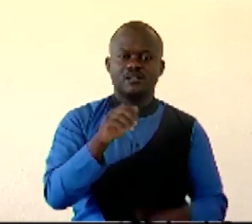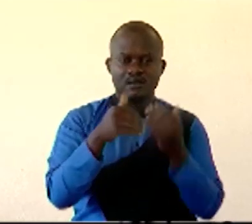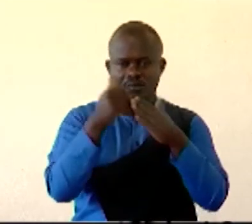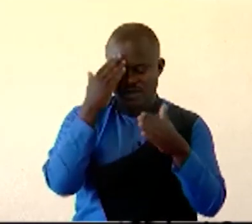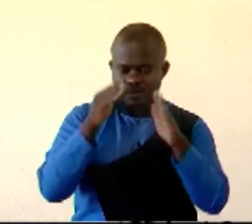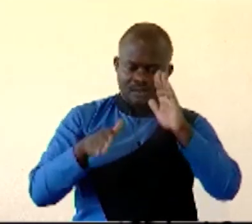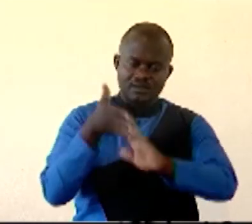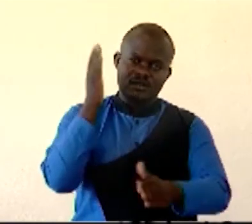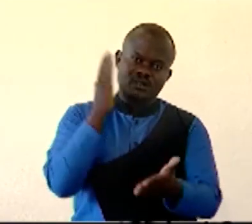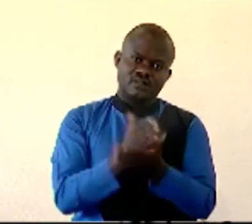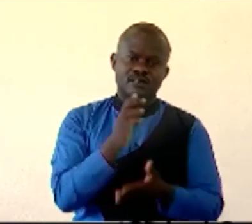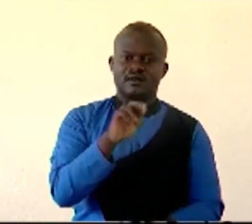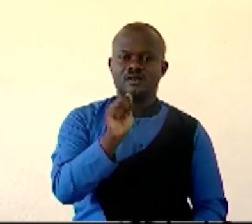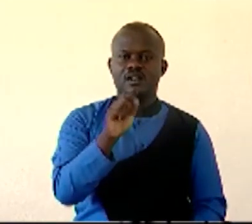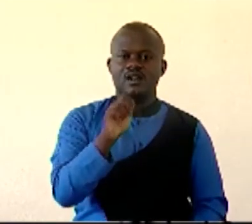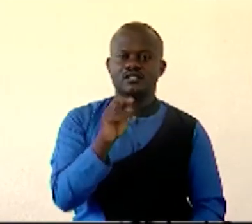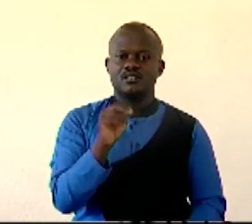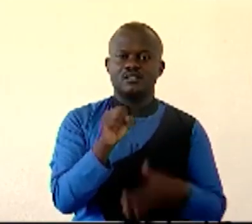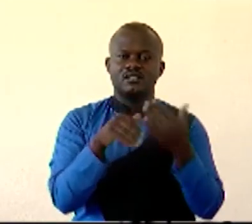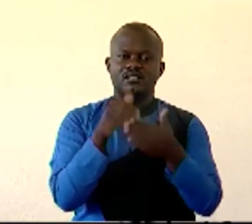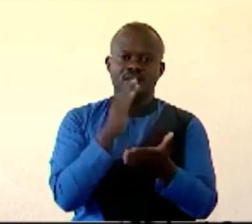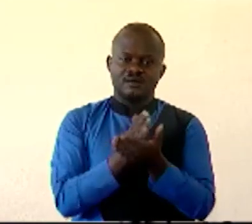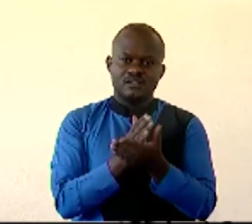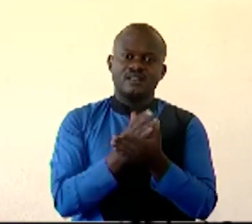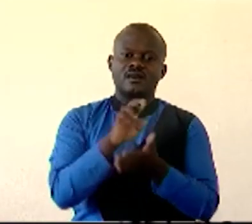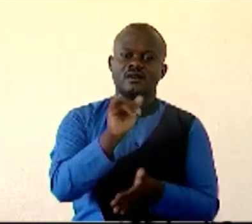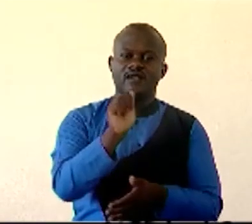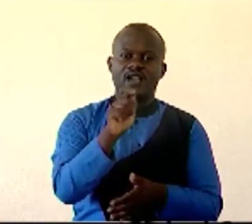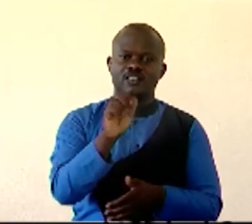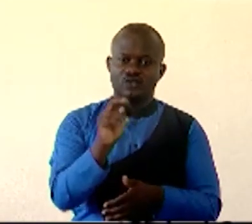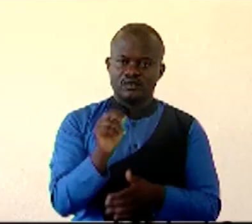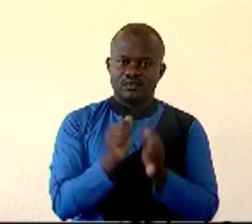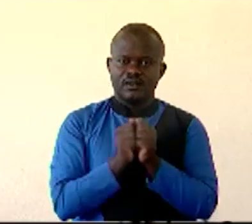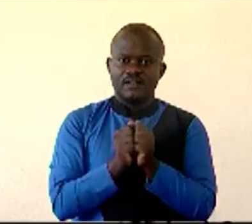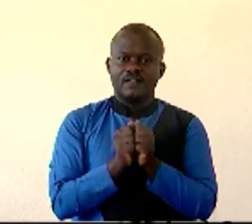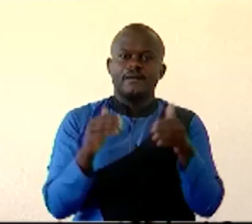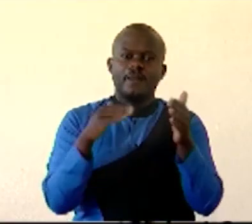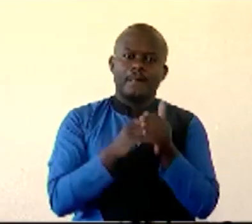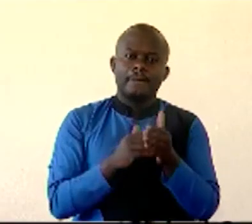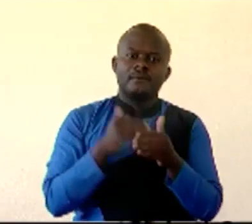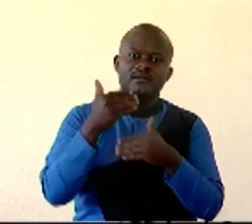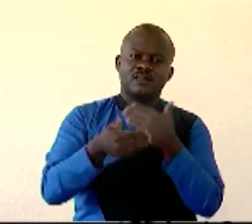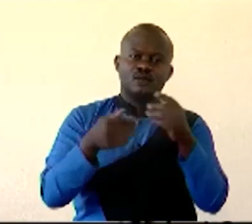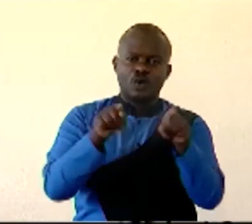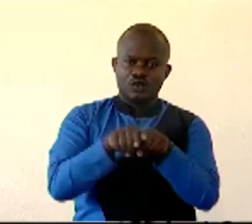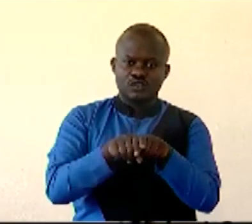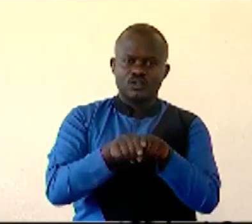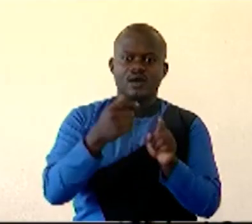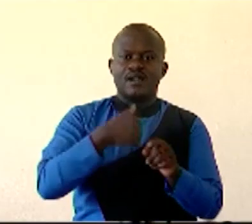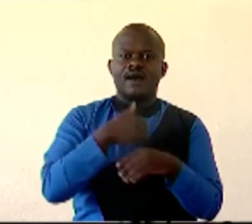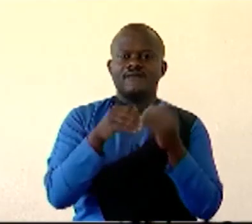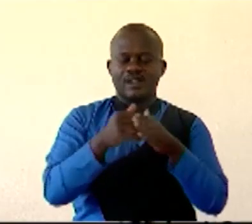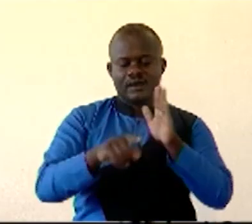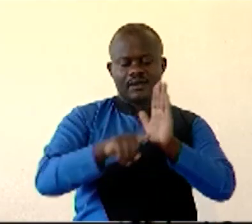immediately stops the reaction. So it limits the reaction. And it also has an